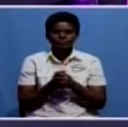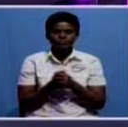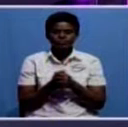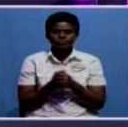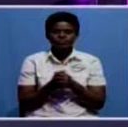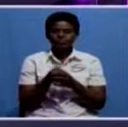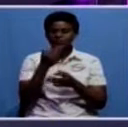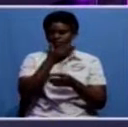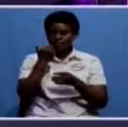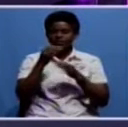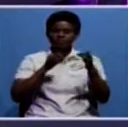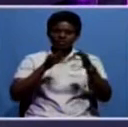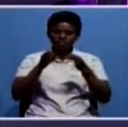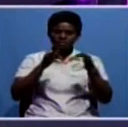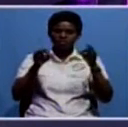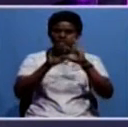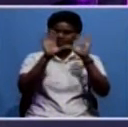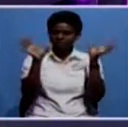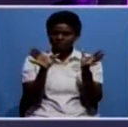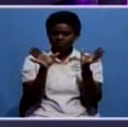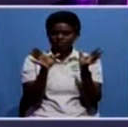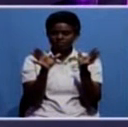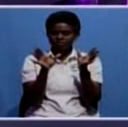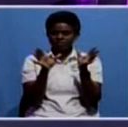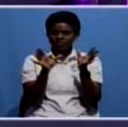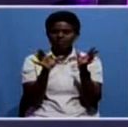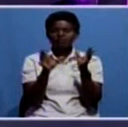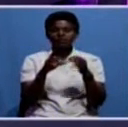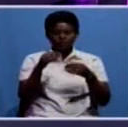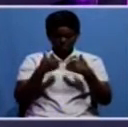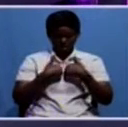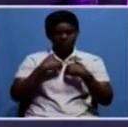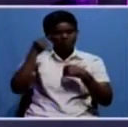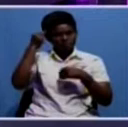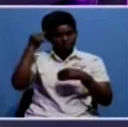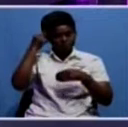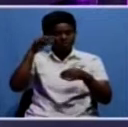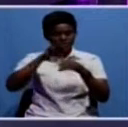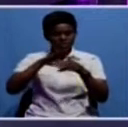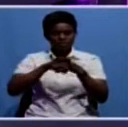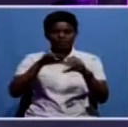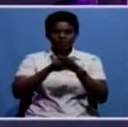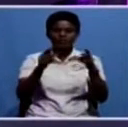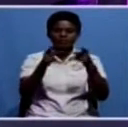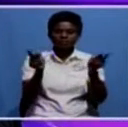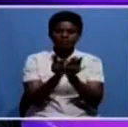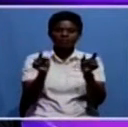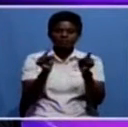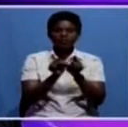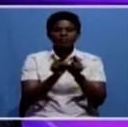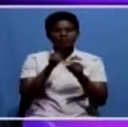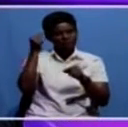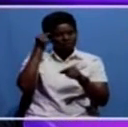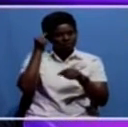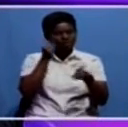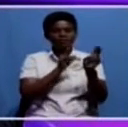me put it on record, Gravazio. There is an elected government in place, and the government is responding to the aspirations of the